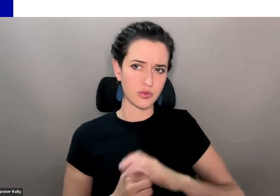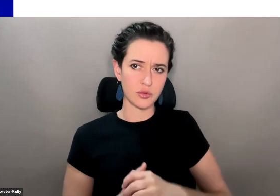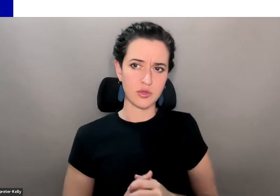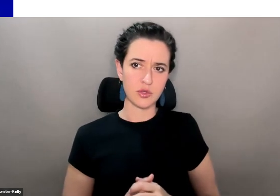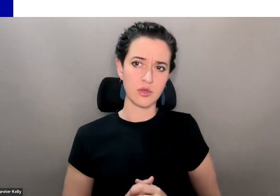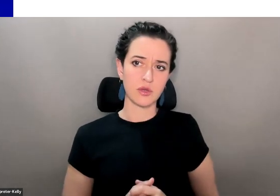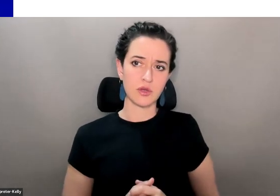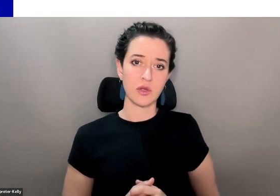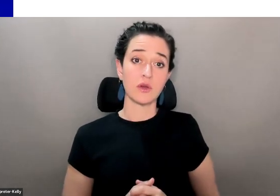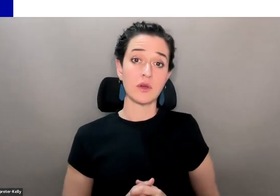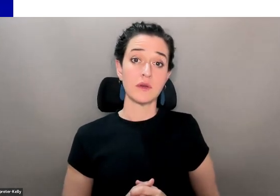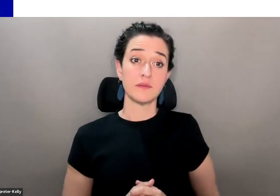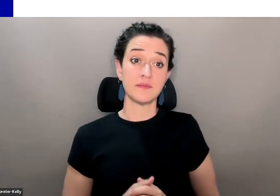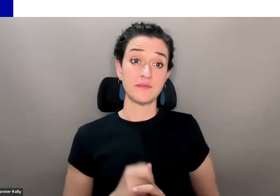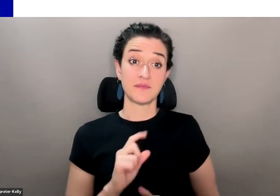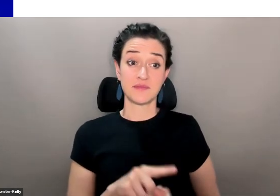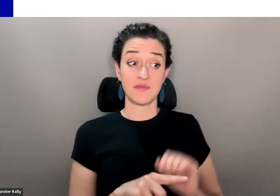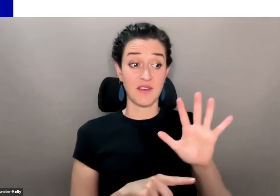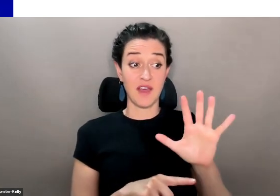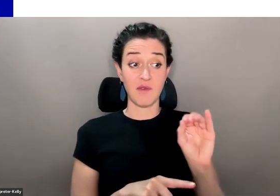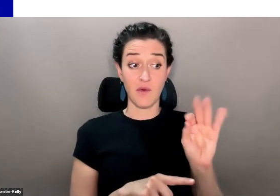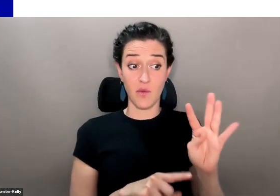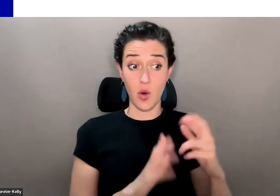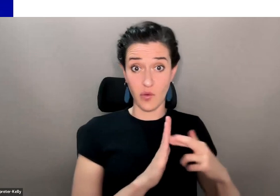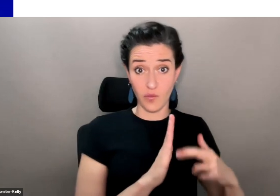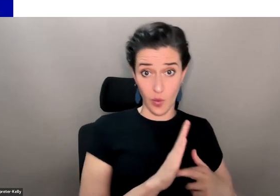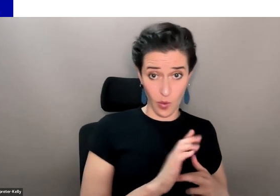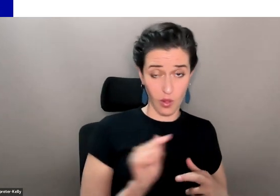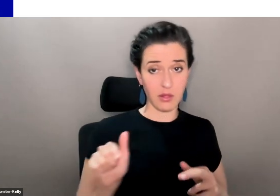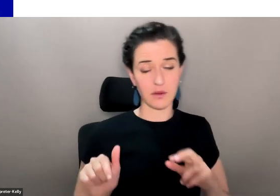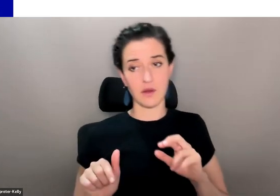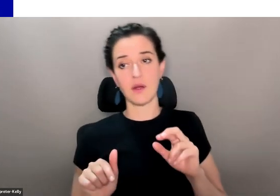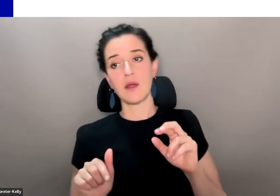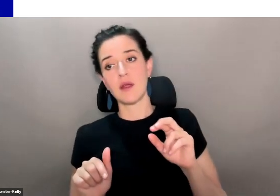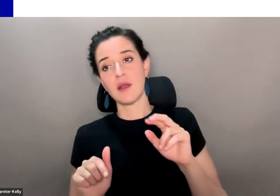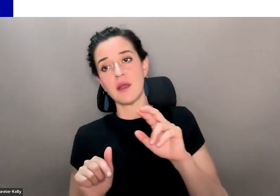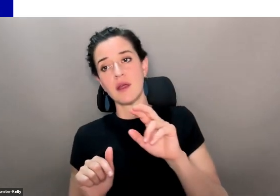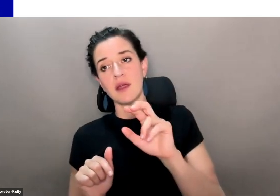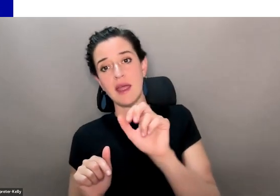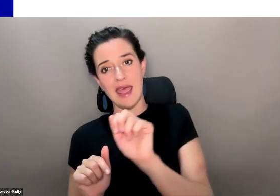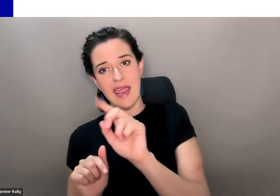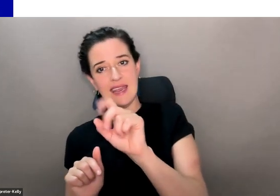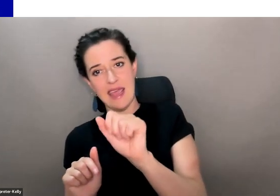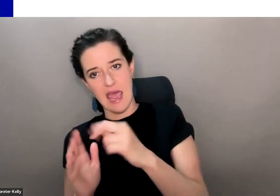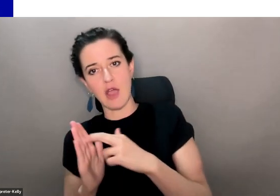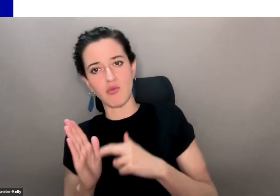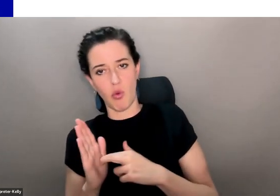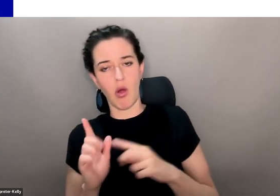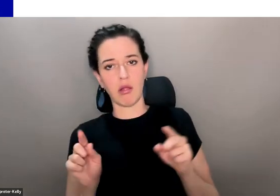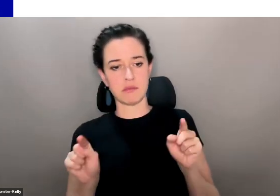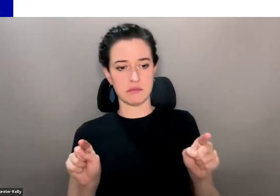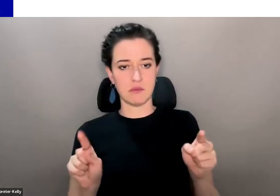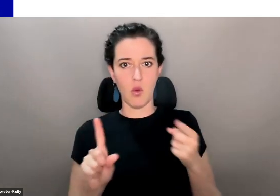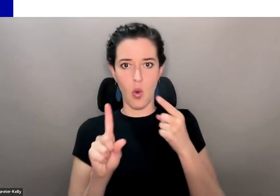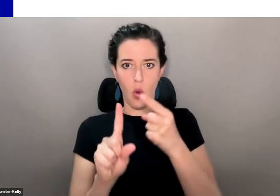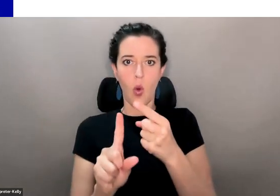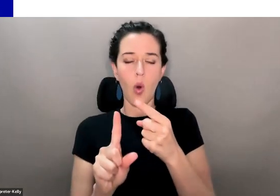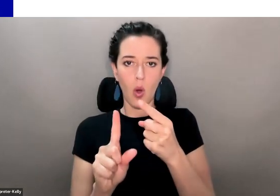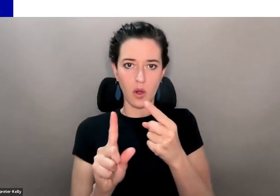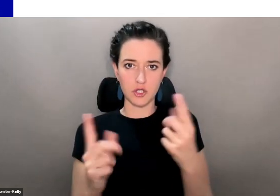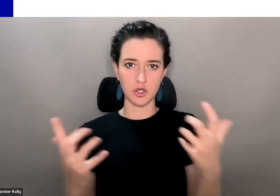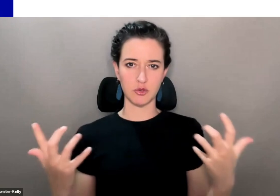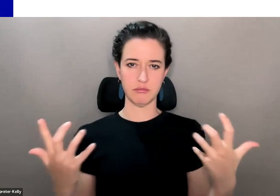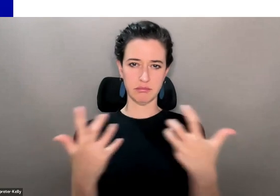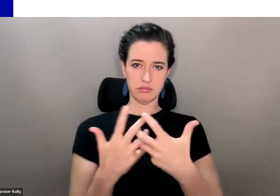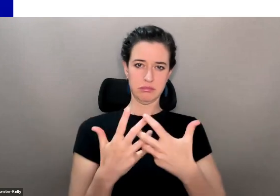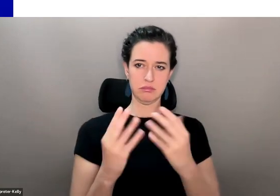was the Section 504 rule from the department, HHS that is, and the ADA regulations. And there's a number of